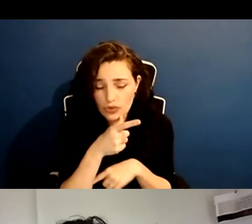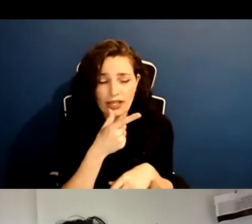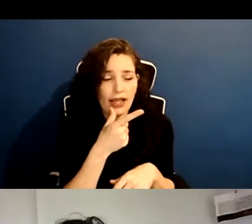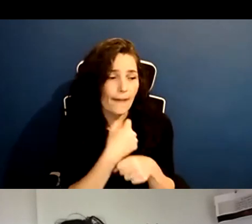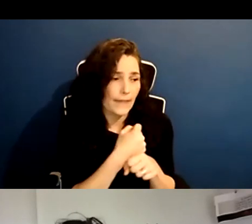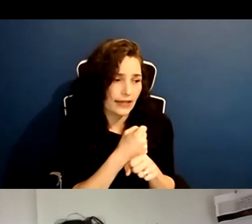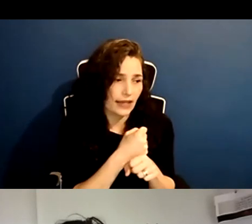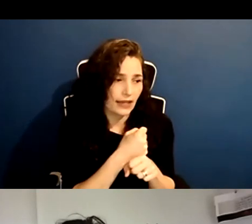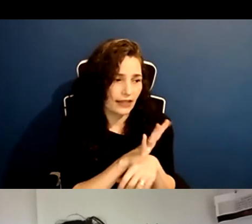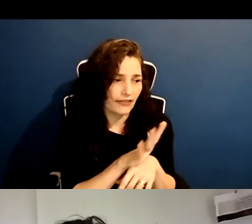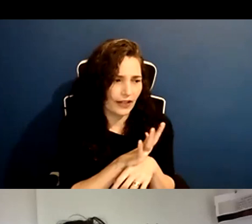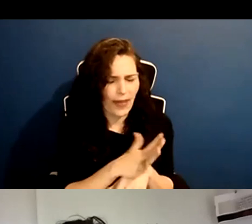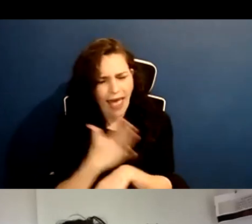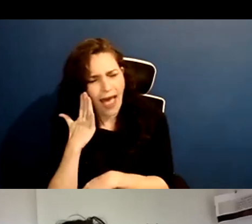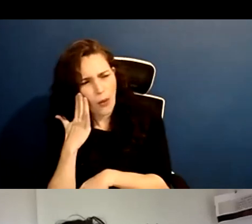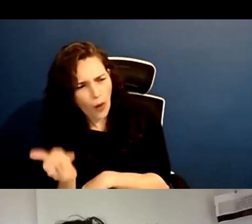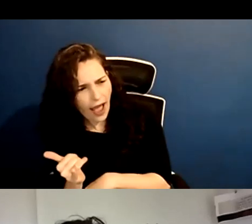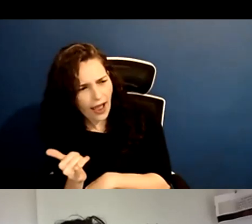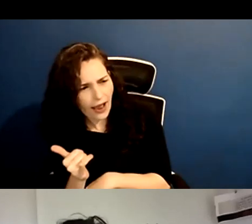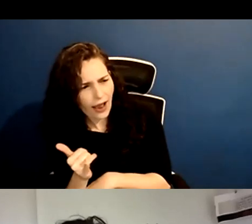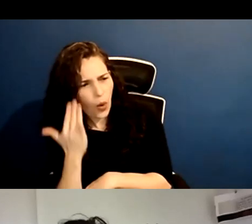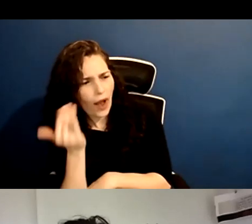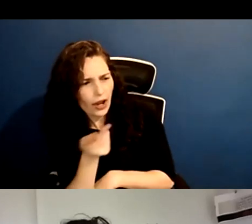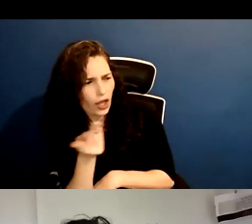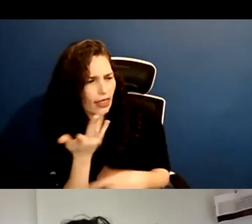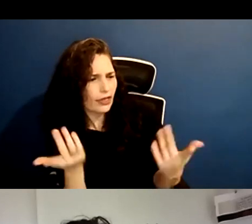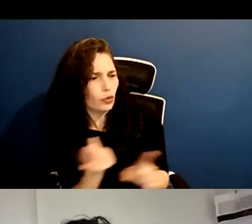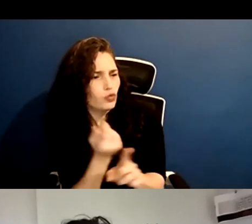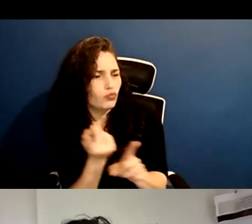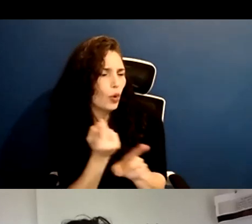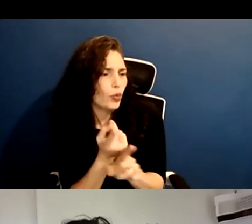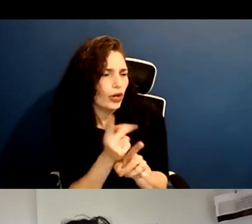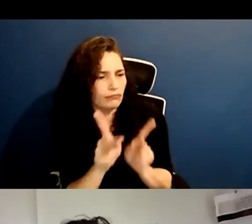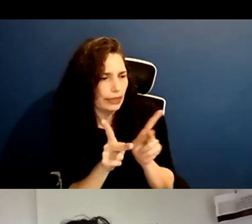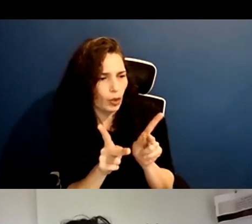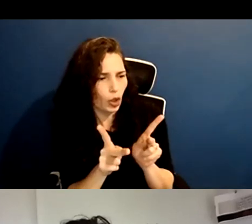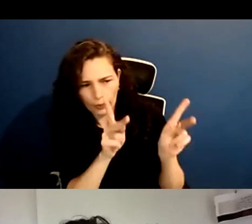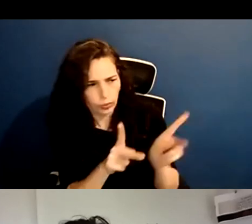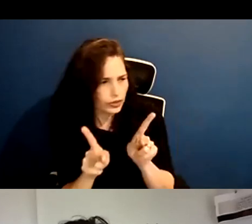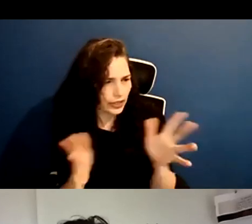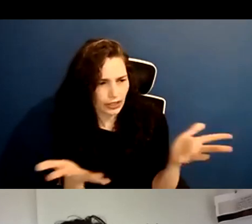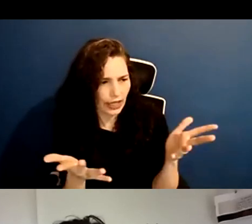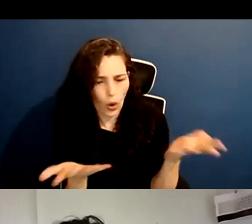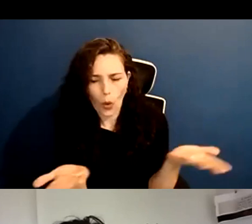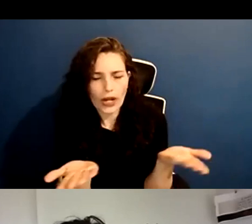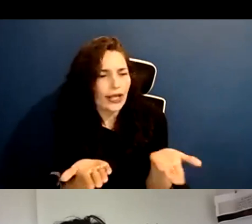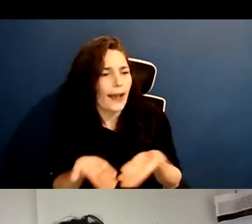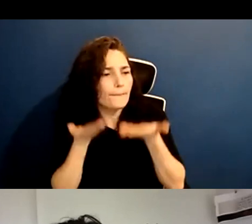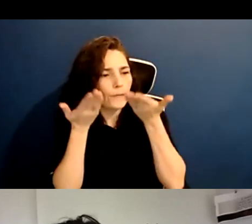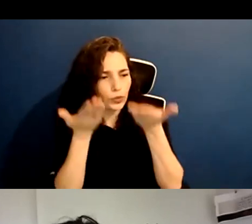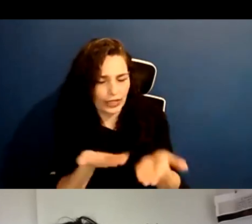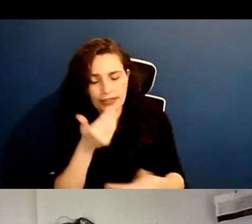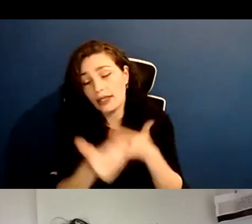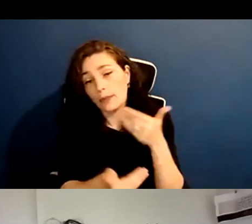why. Why are they the right person? And what effect will, you know, what are they bringing to the